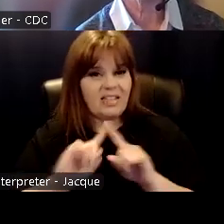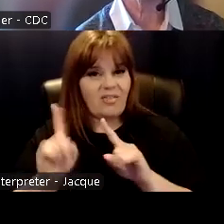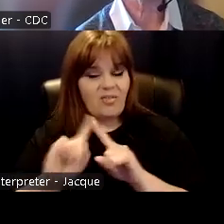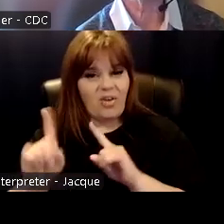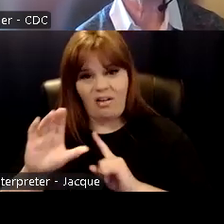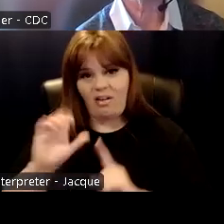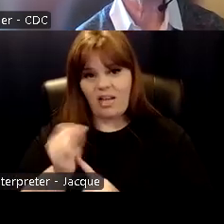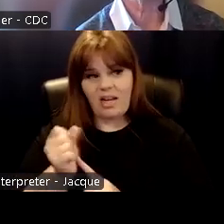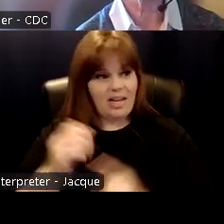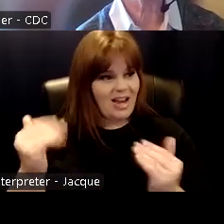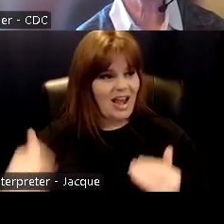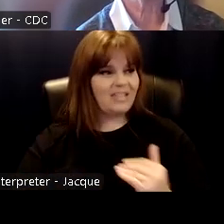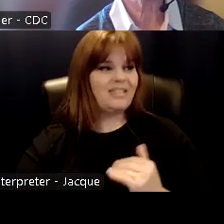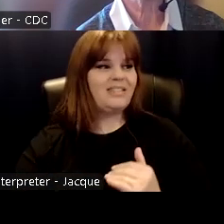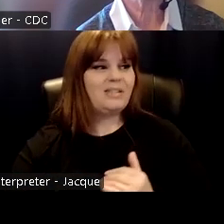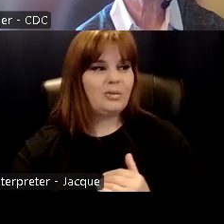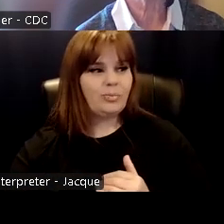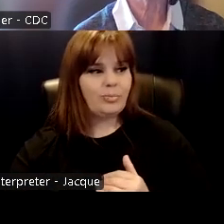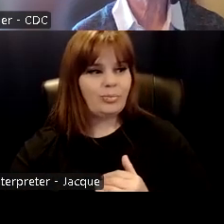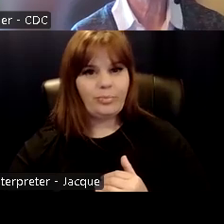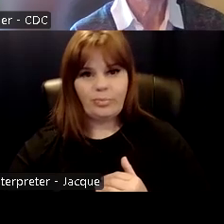And next slide.